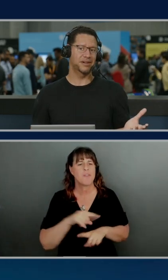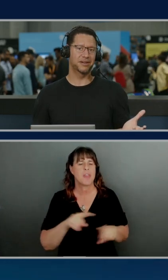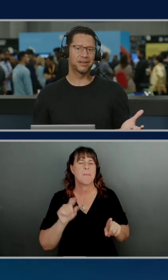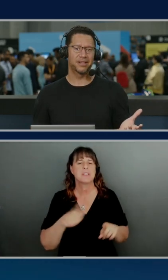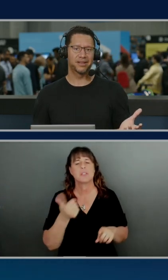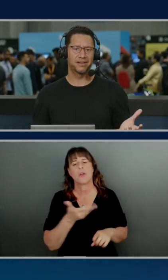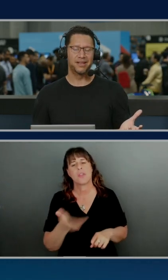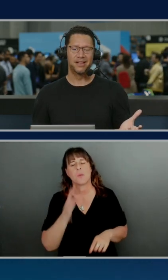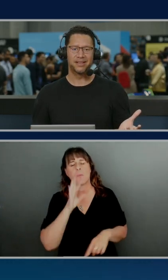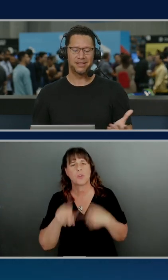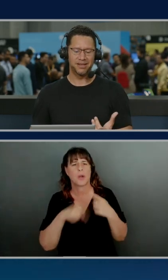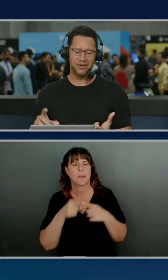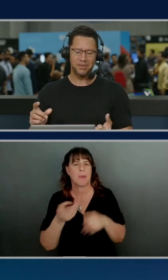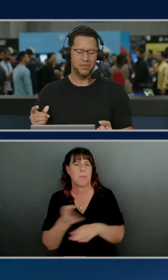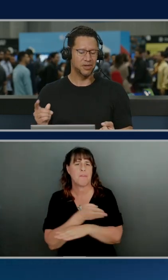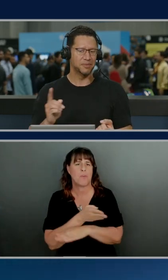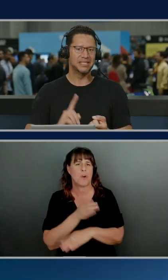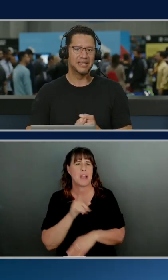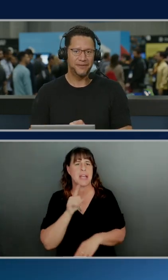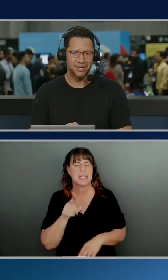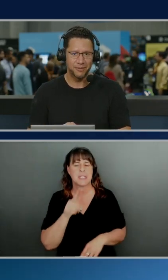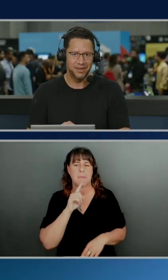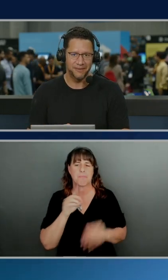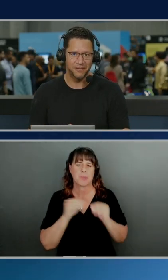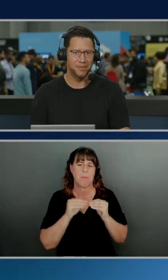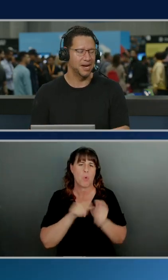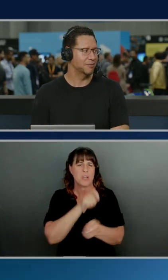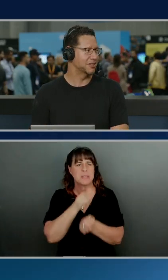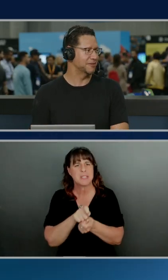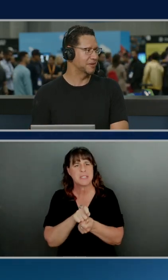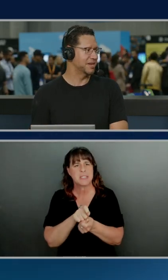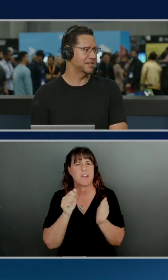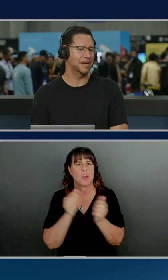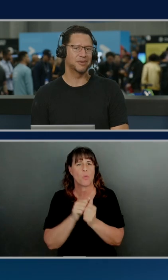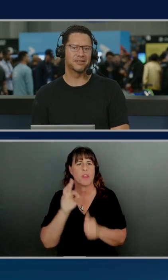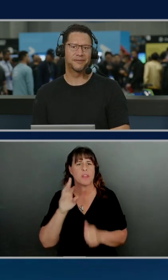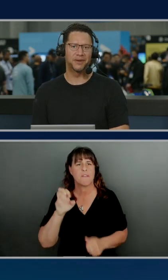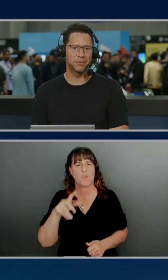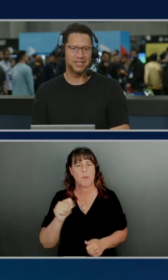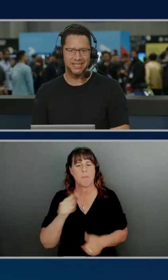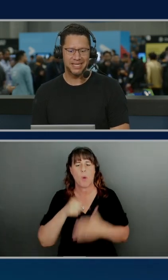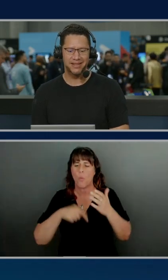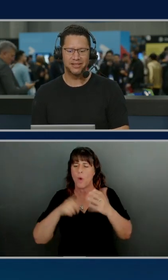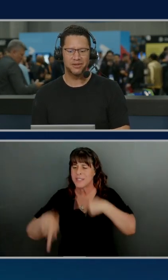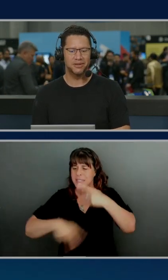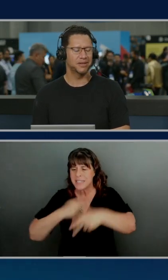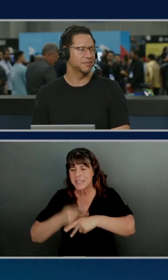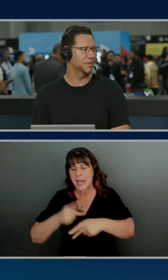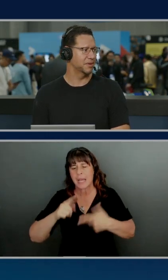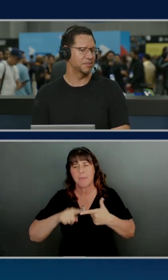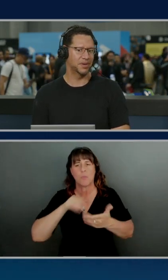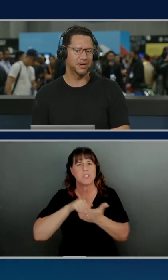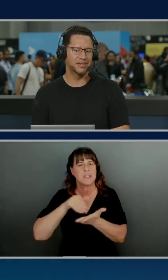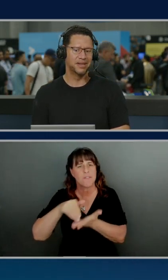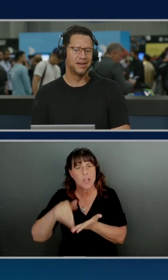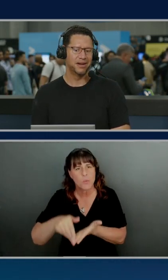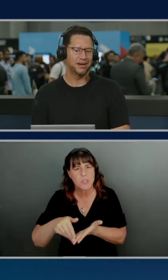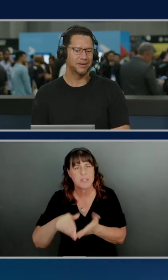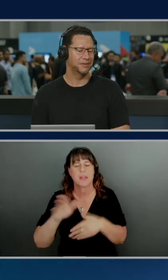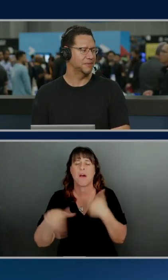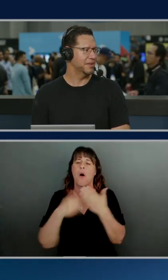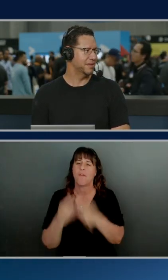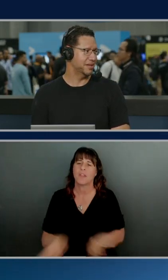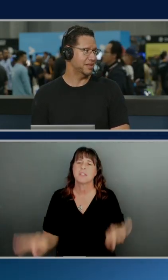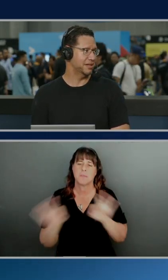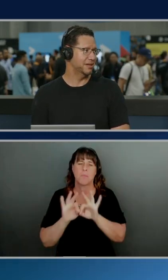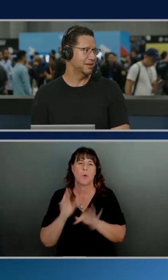it earlier, they said you have to be more specific with the format. What's your format type? What's the frequency? And that's all important parts